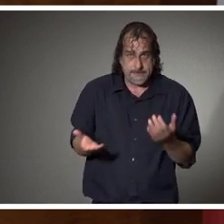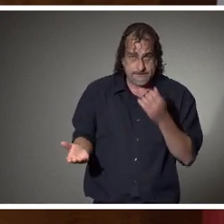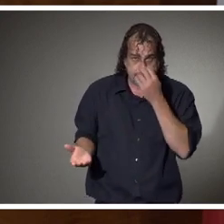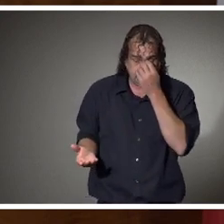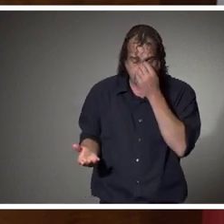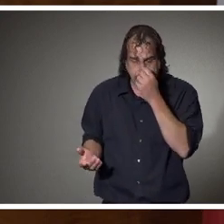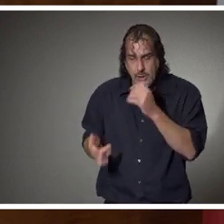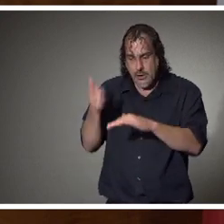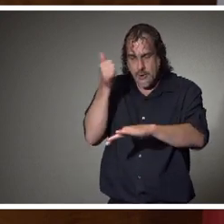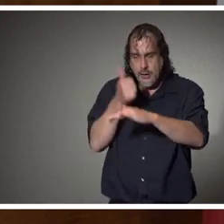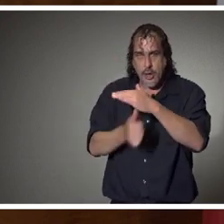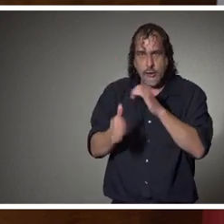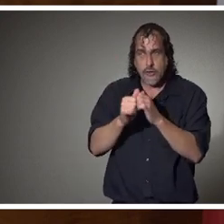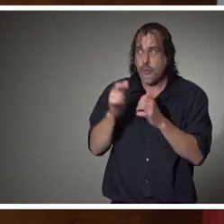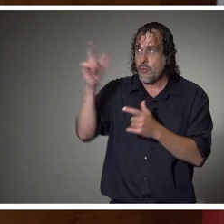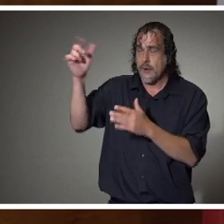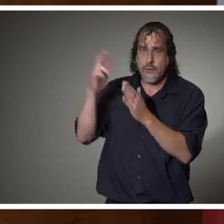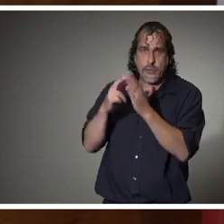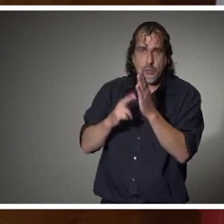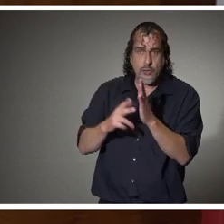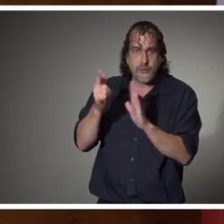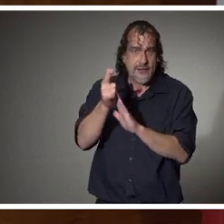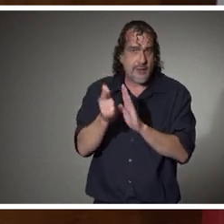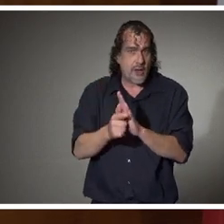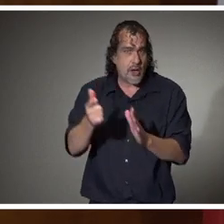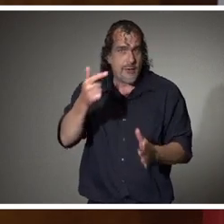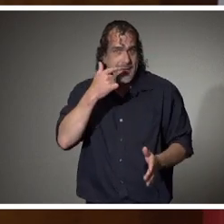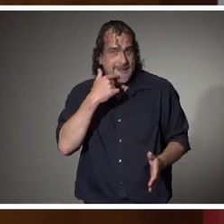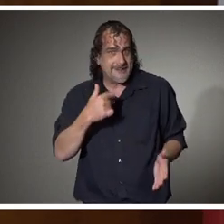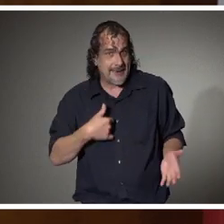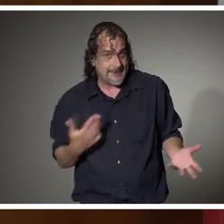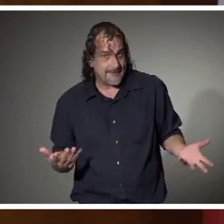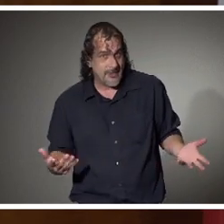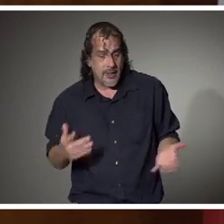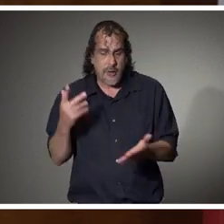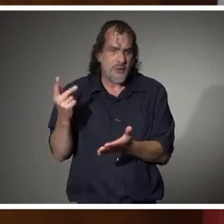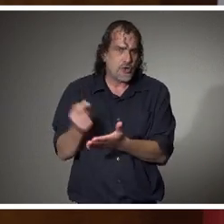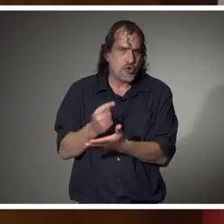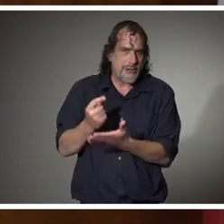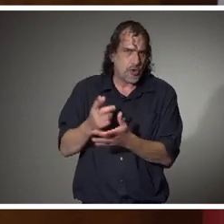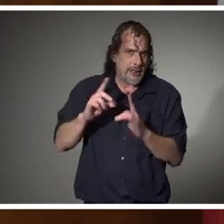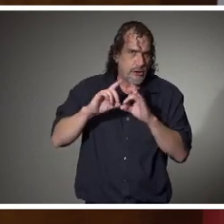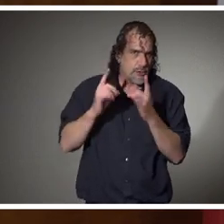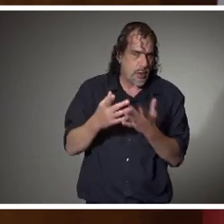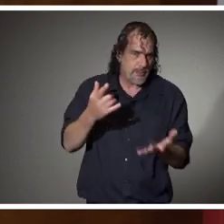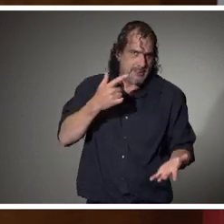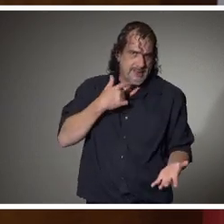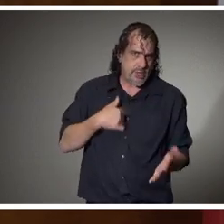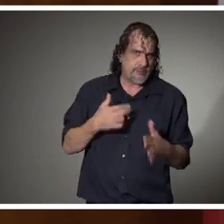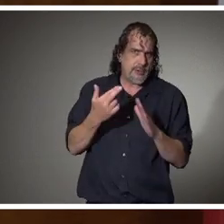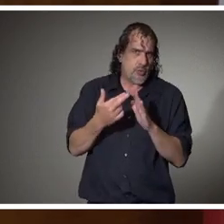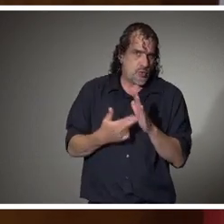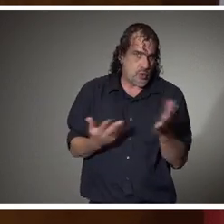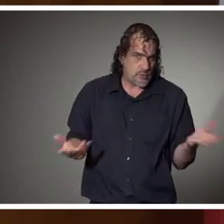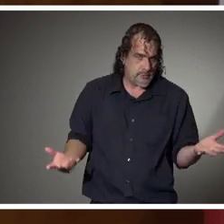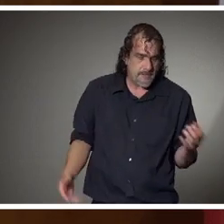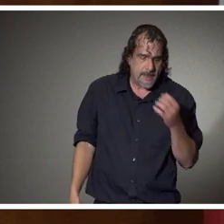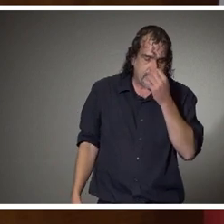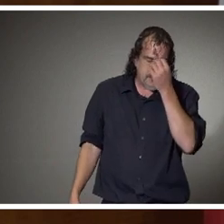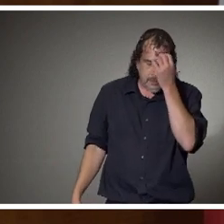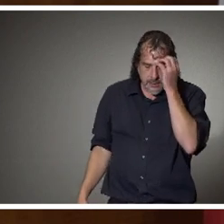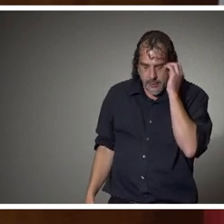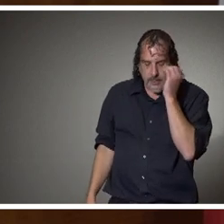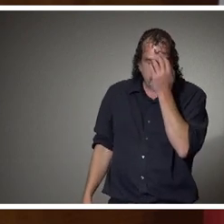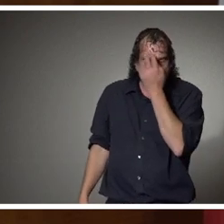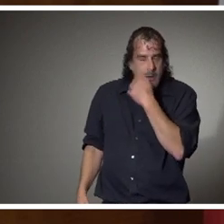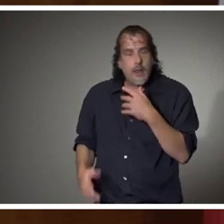to the terms of the offer and rules of the agency, i.e. Treasury in this department, making the offer. The issue that we have with the CARES